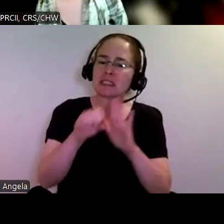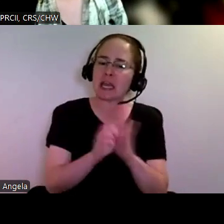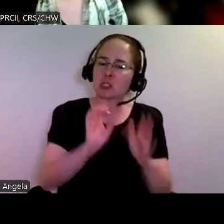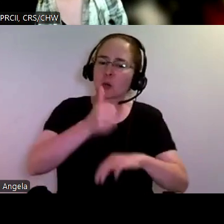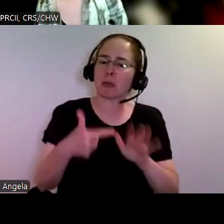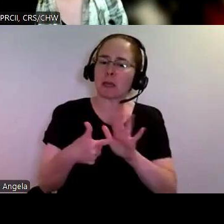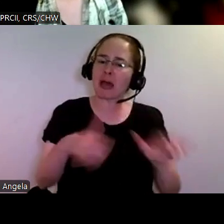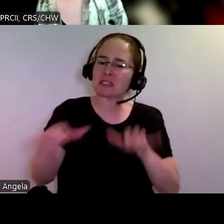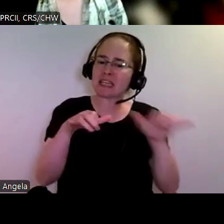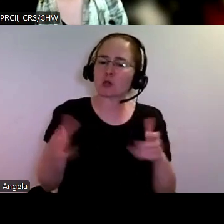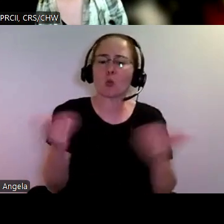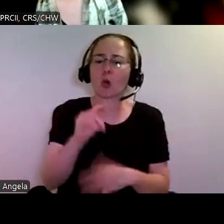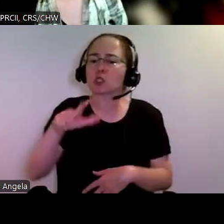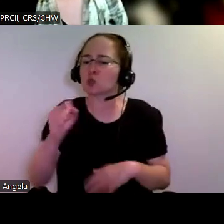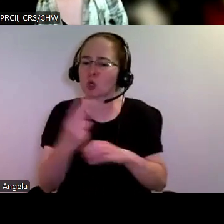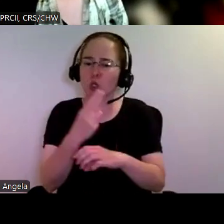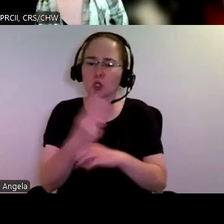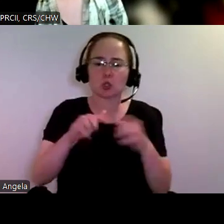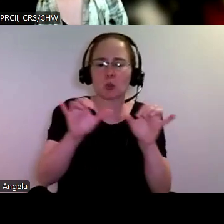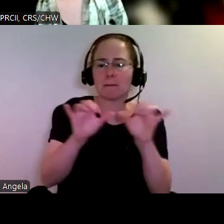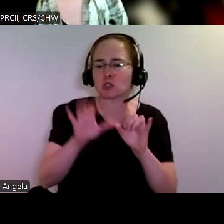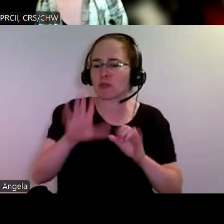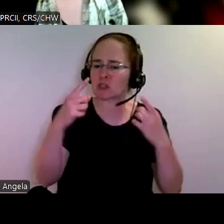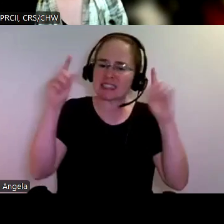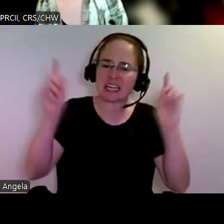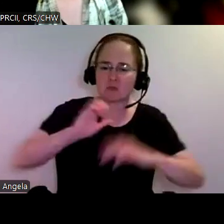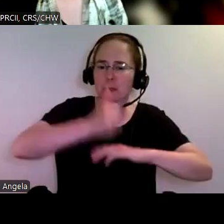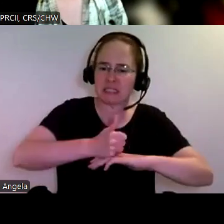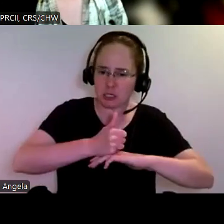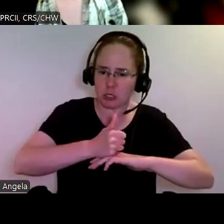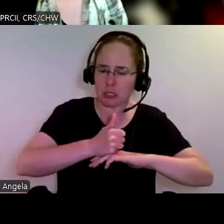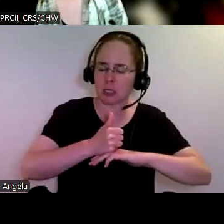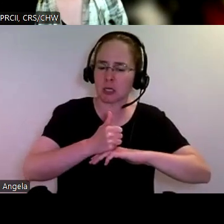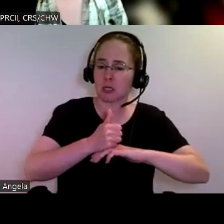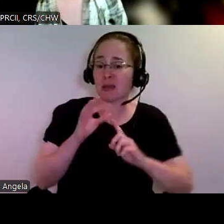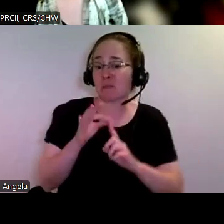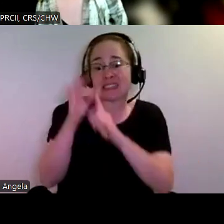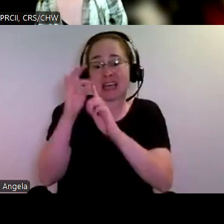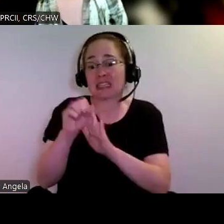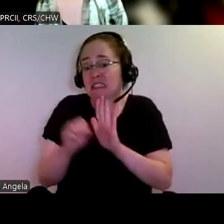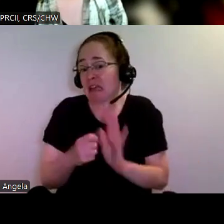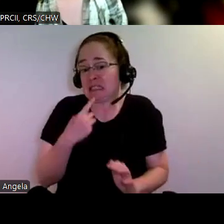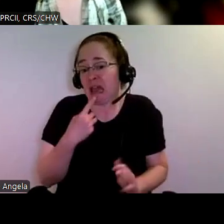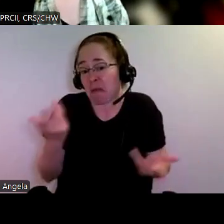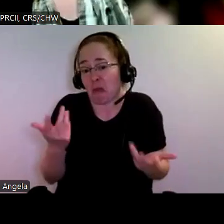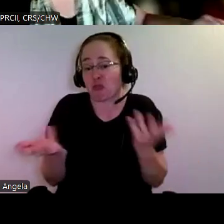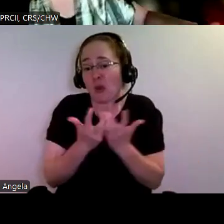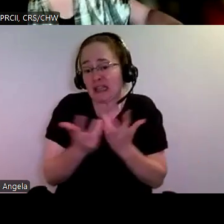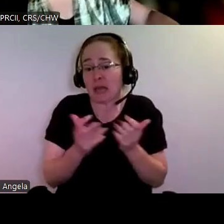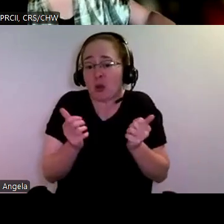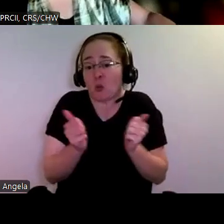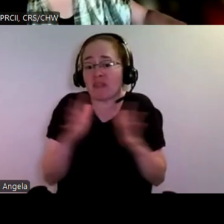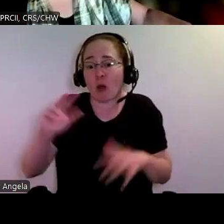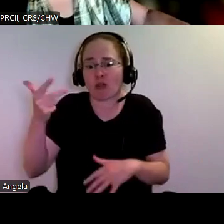model standards, what tools are being used to measure their successful implementation, besides states just saying that they're in alignment without a